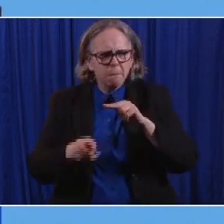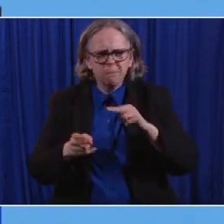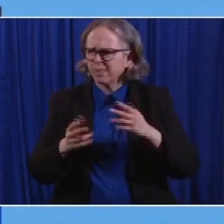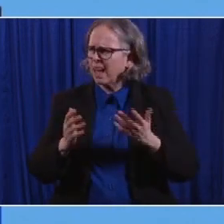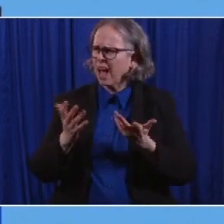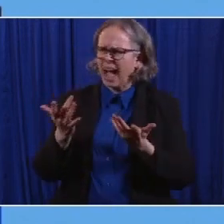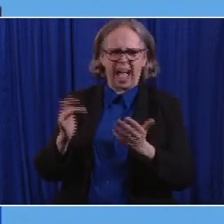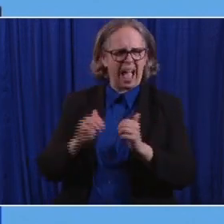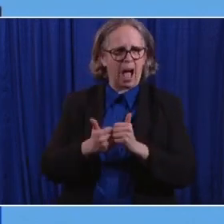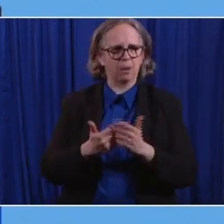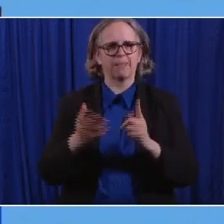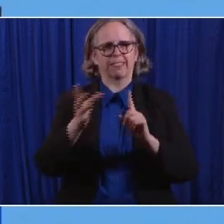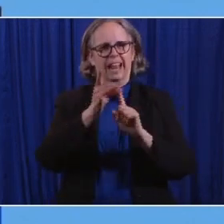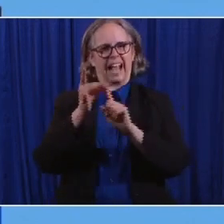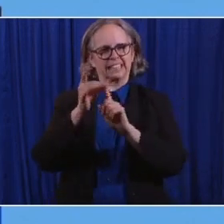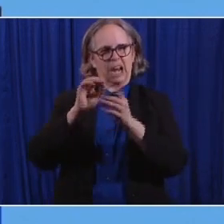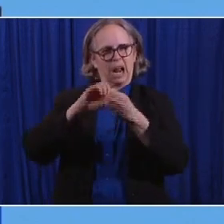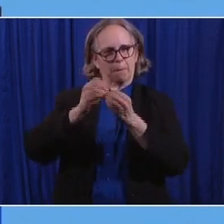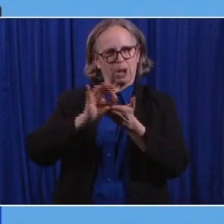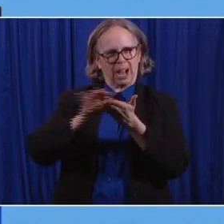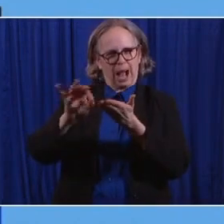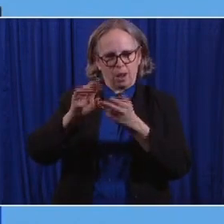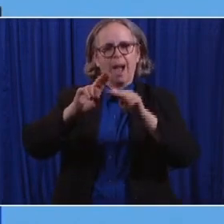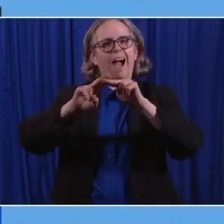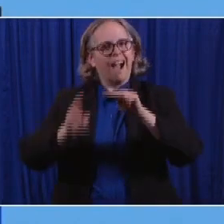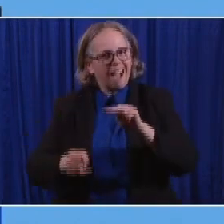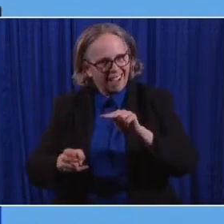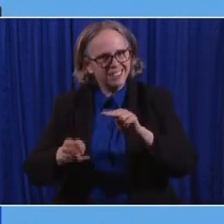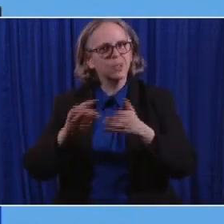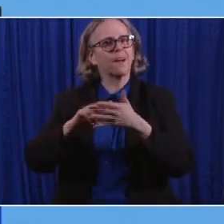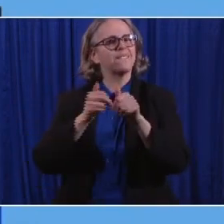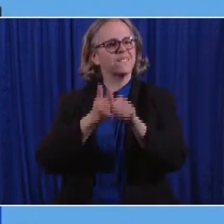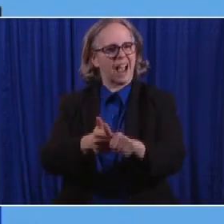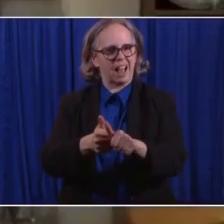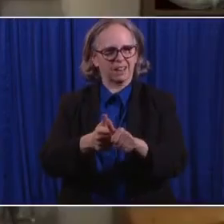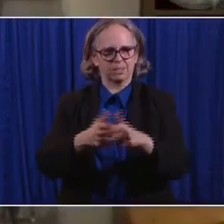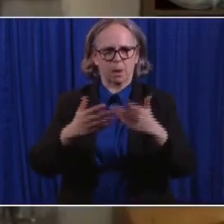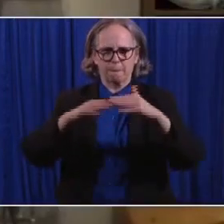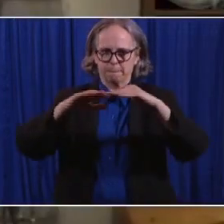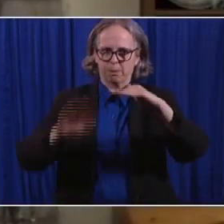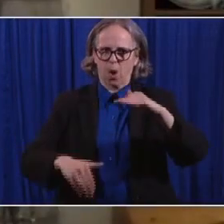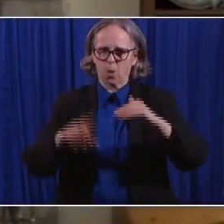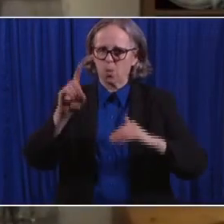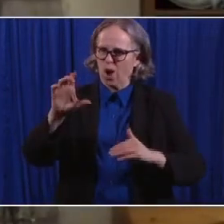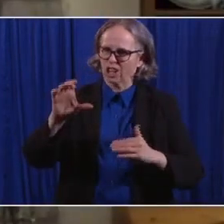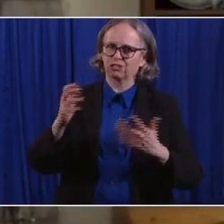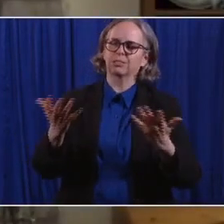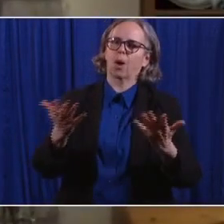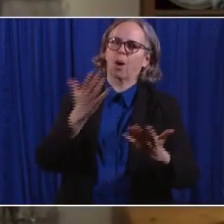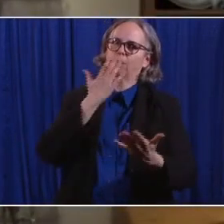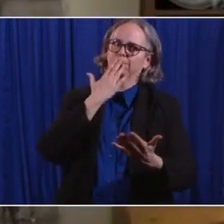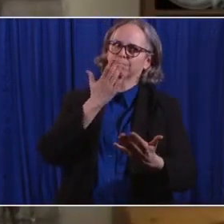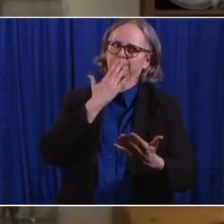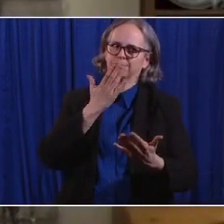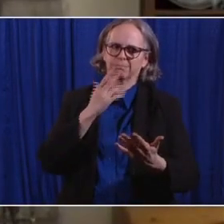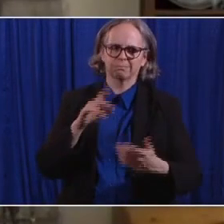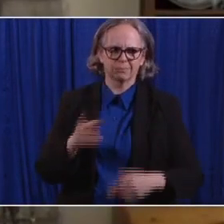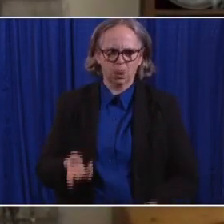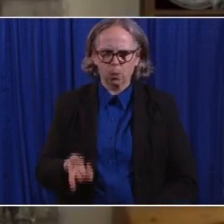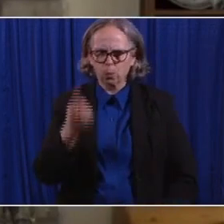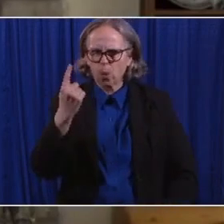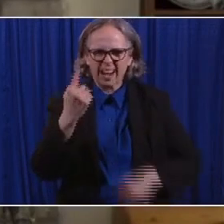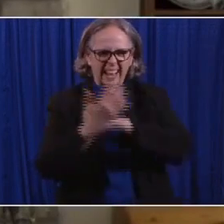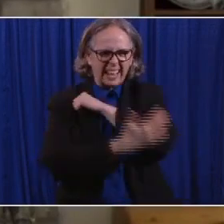cases per capita have all dropped below the high incidence level of 100. We also have 1 county moving from red